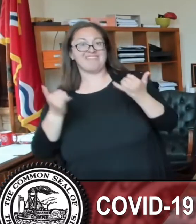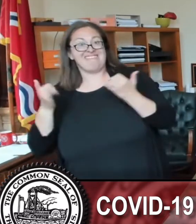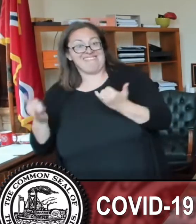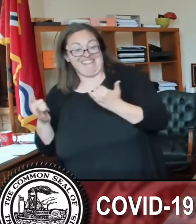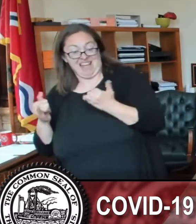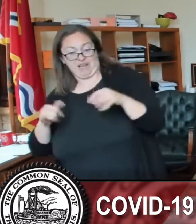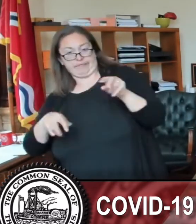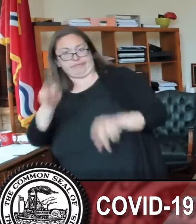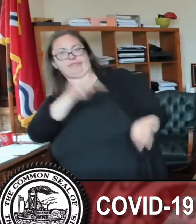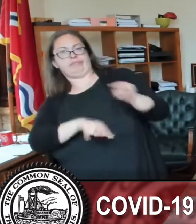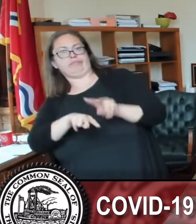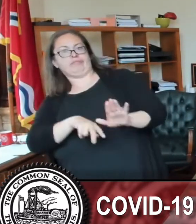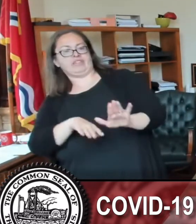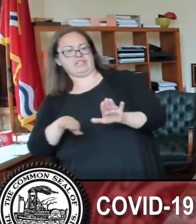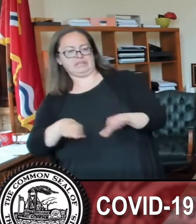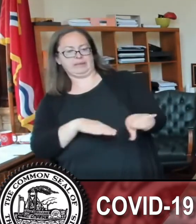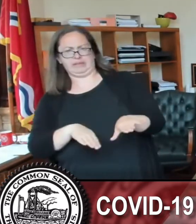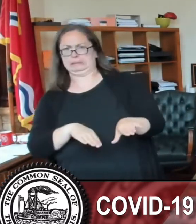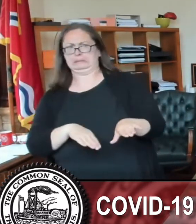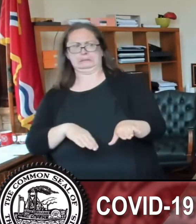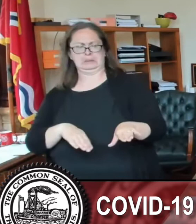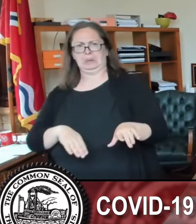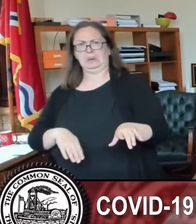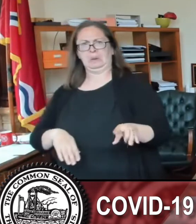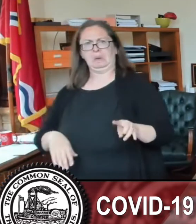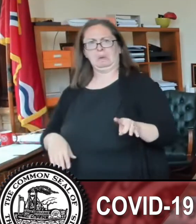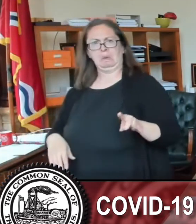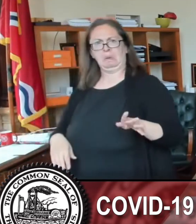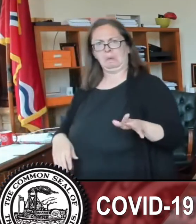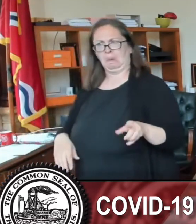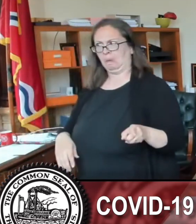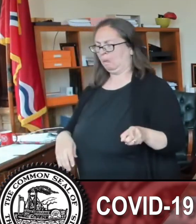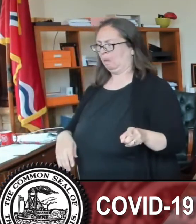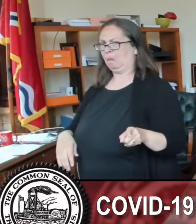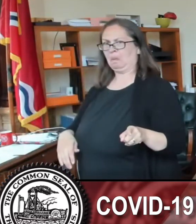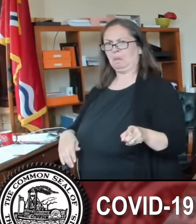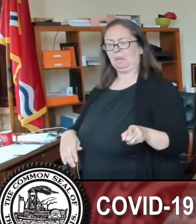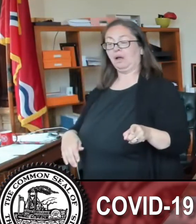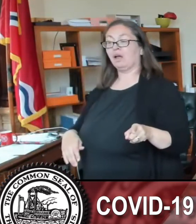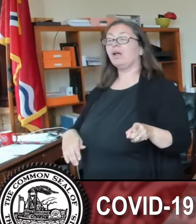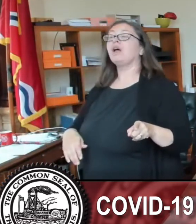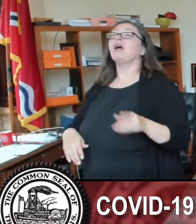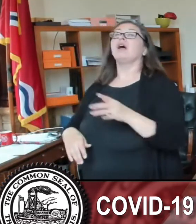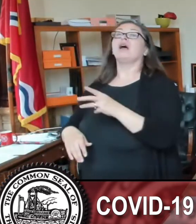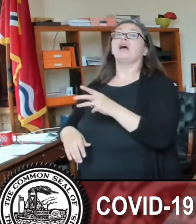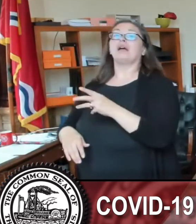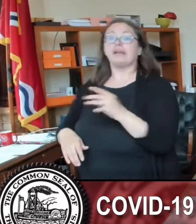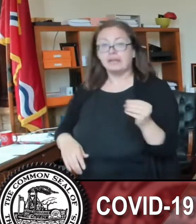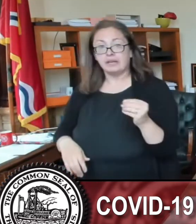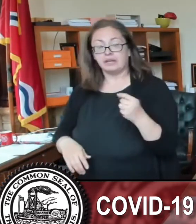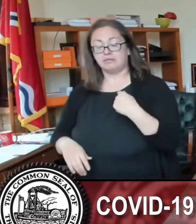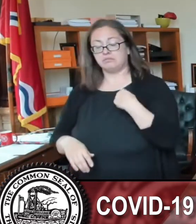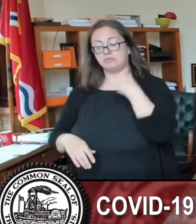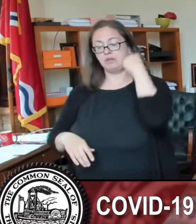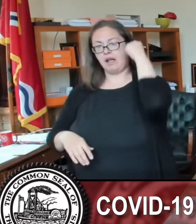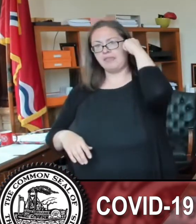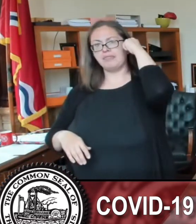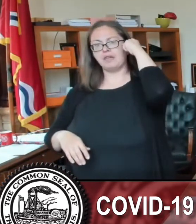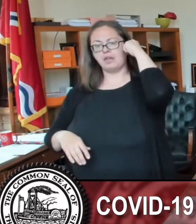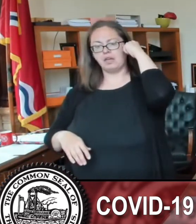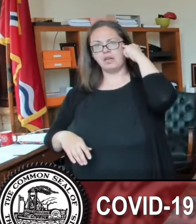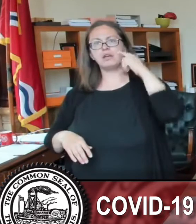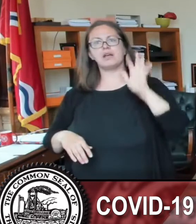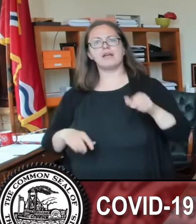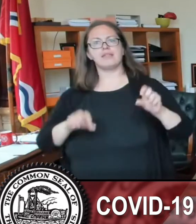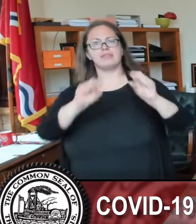standards doesn't look so good. But I also think that taking down